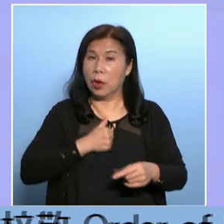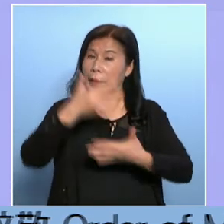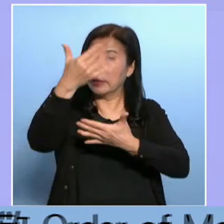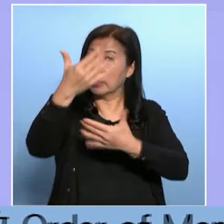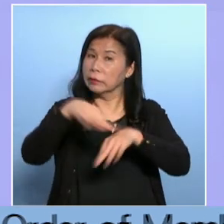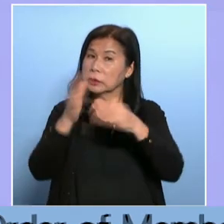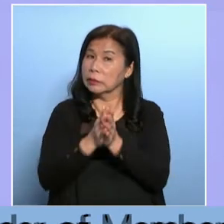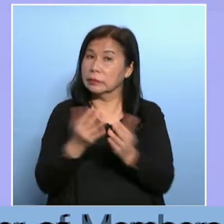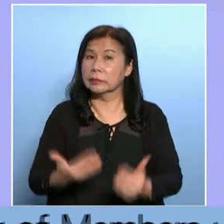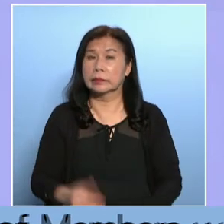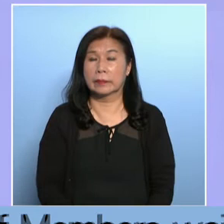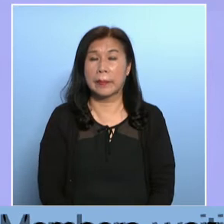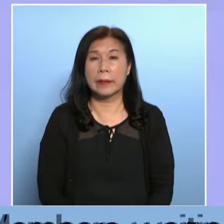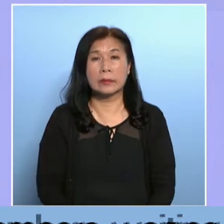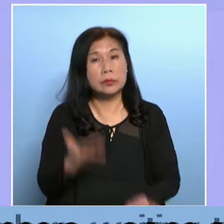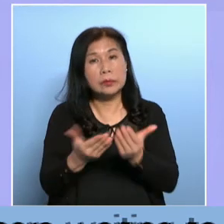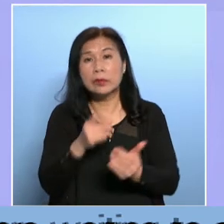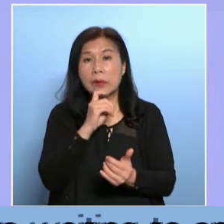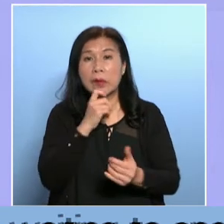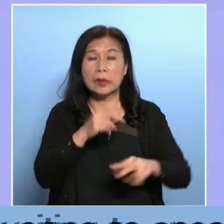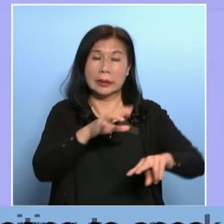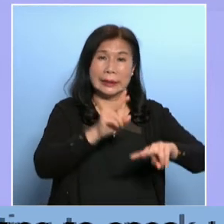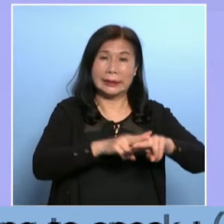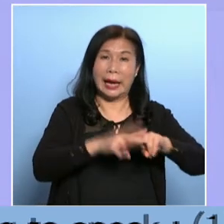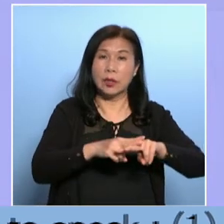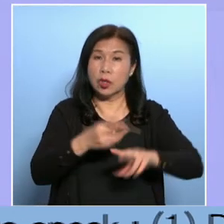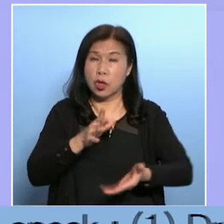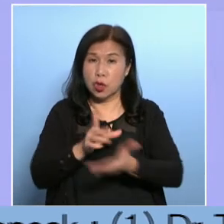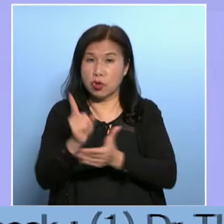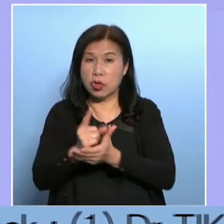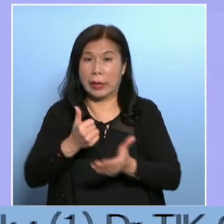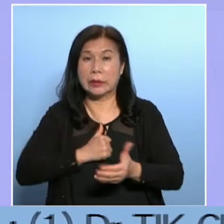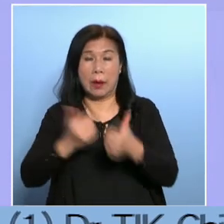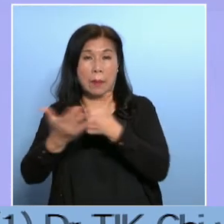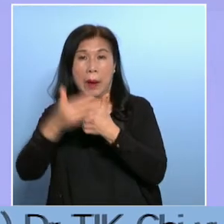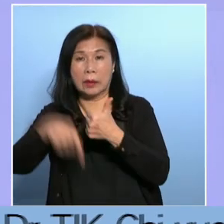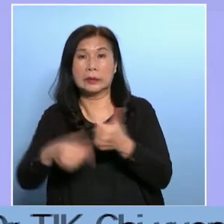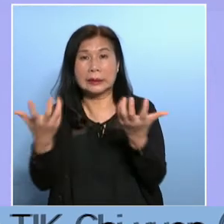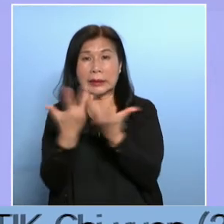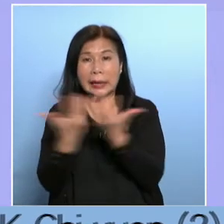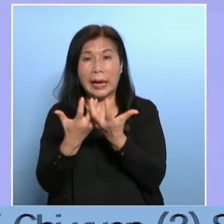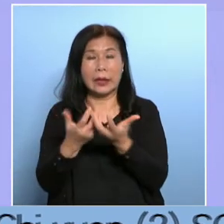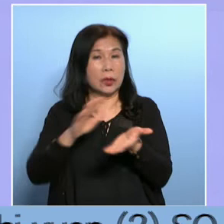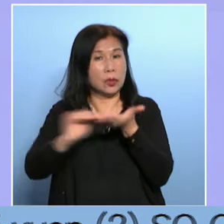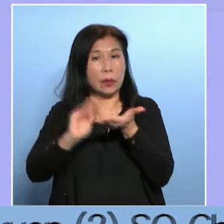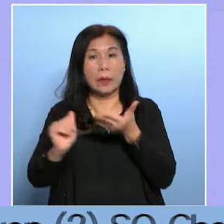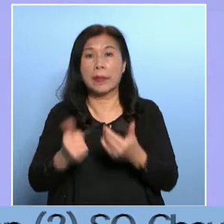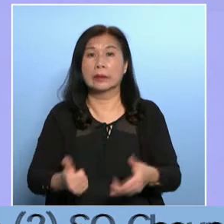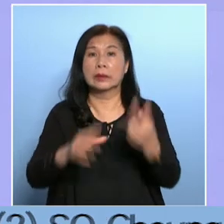I hope you can provide a roadmap and a timetable. Or with the help of the mainland experts,